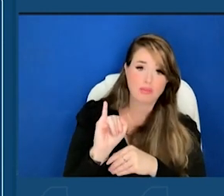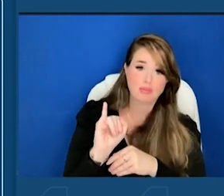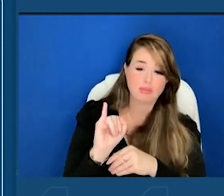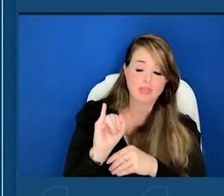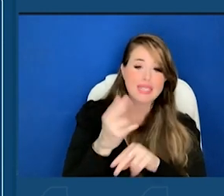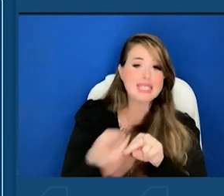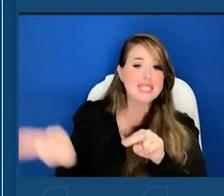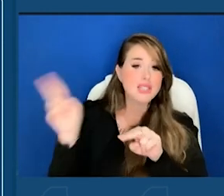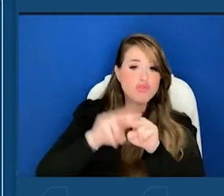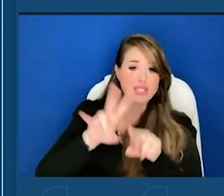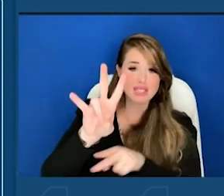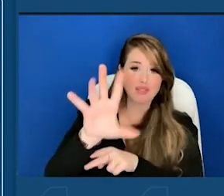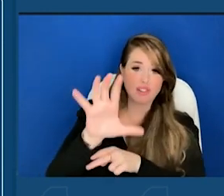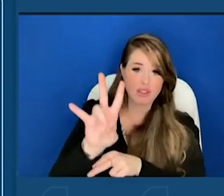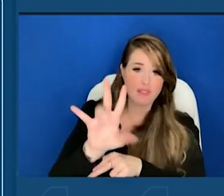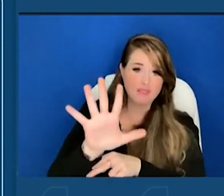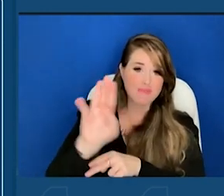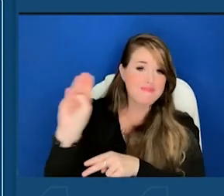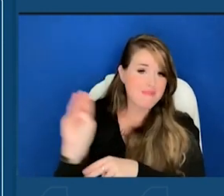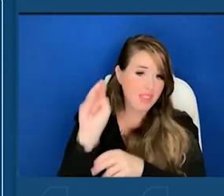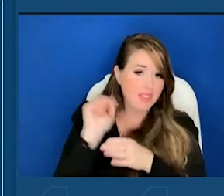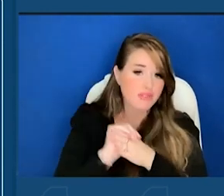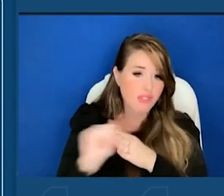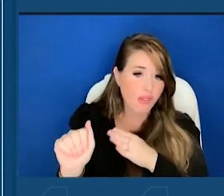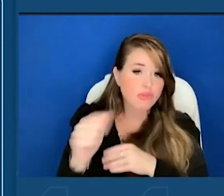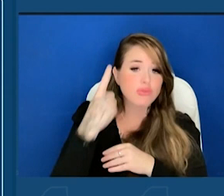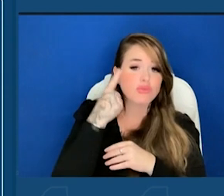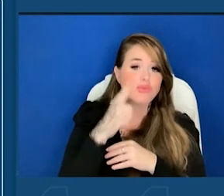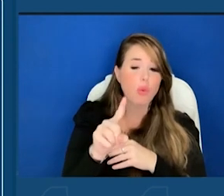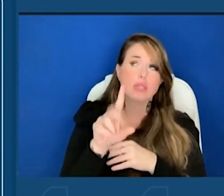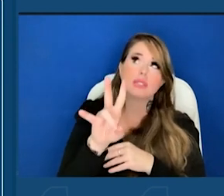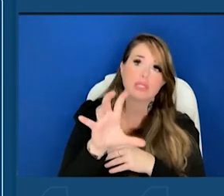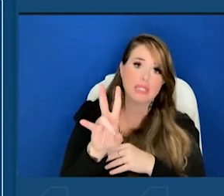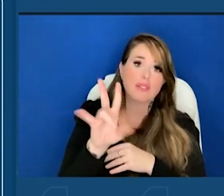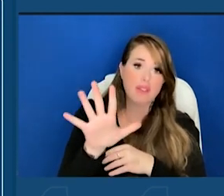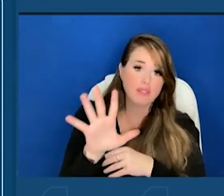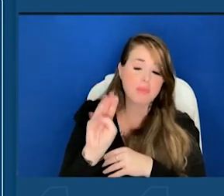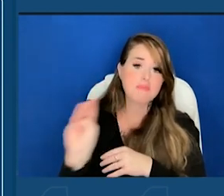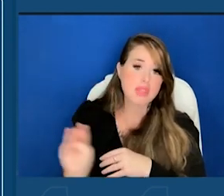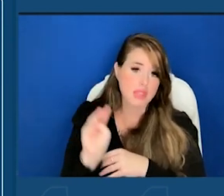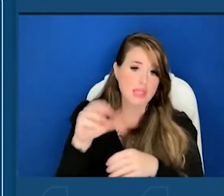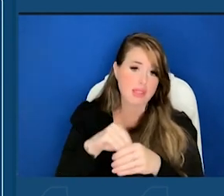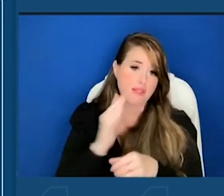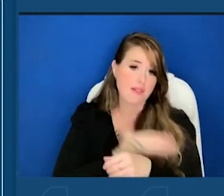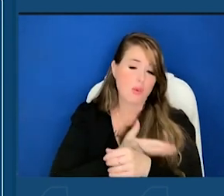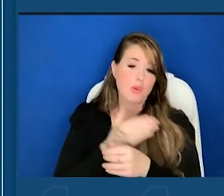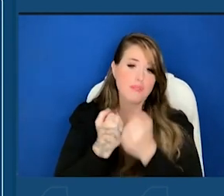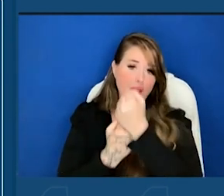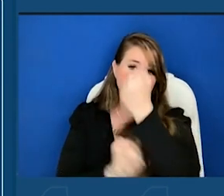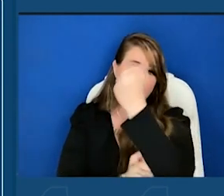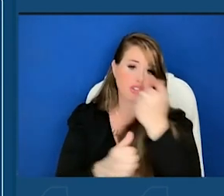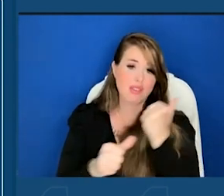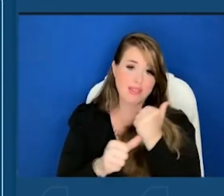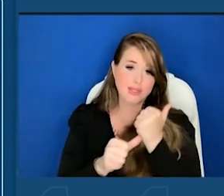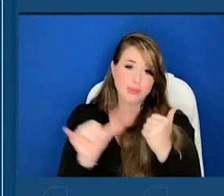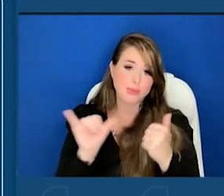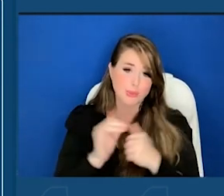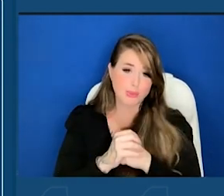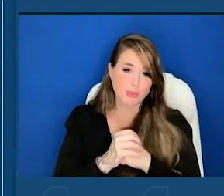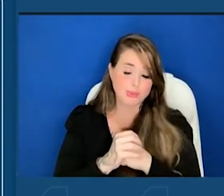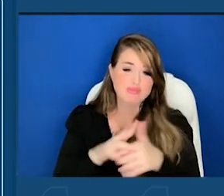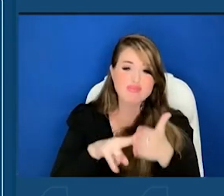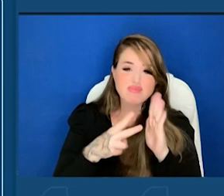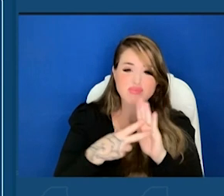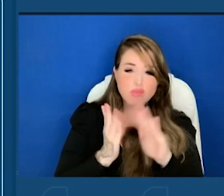of $775 million for $75 million in our foundation aid as well, upwards of